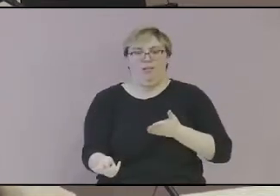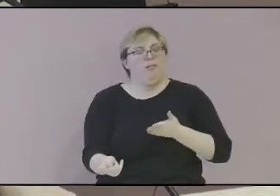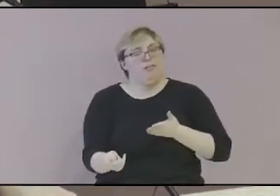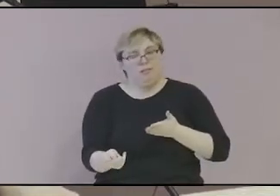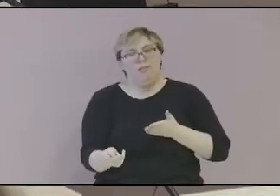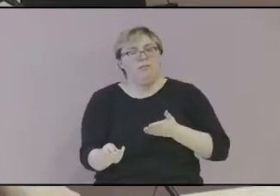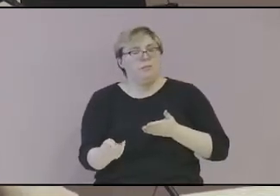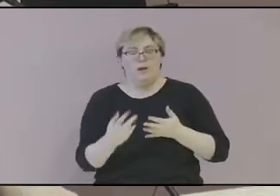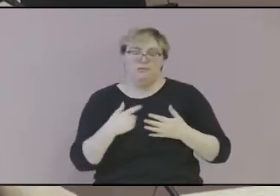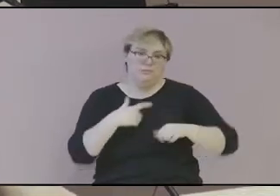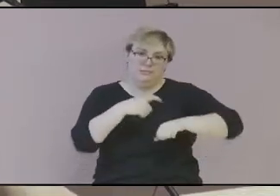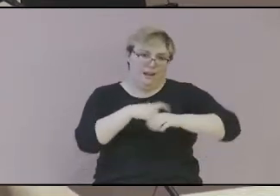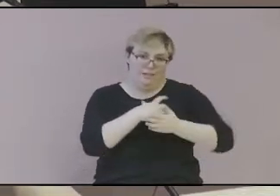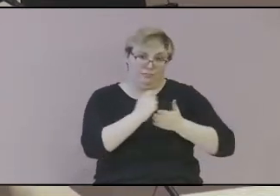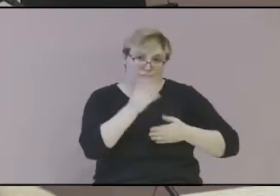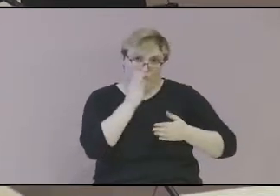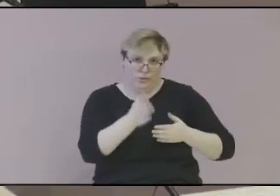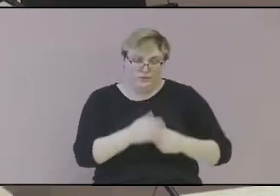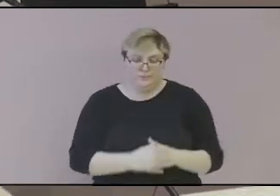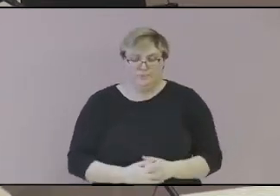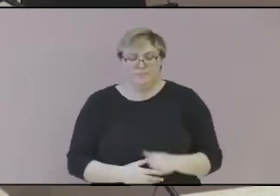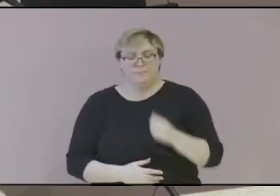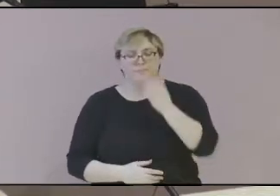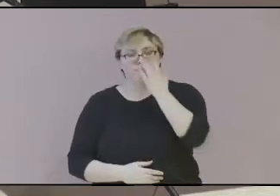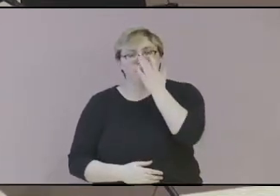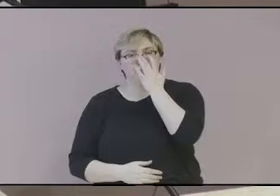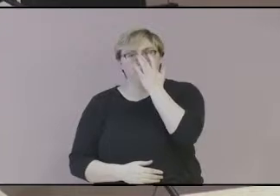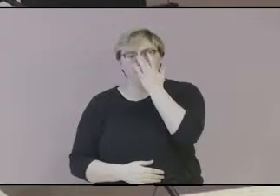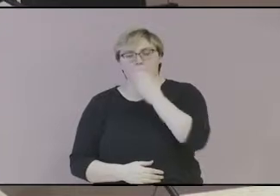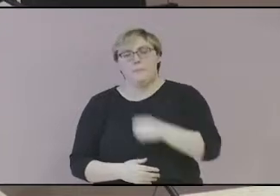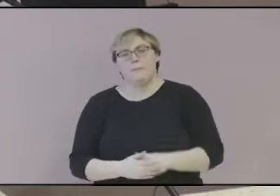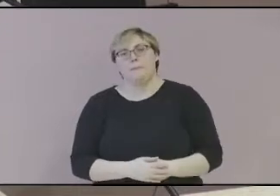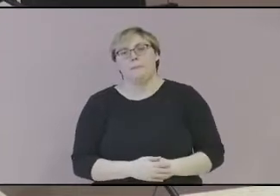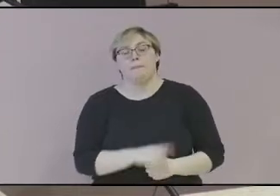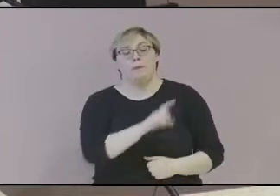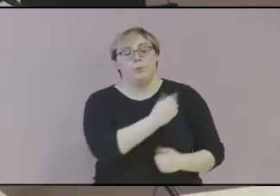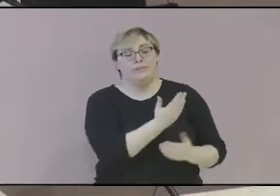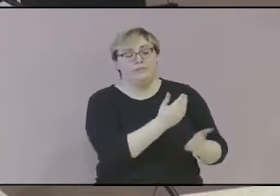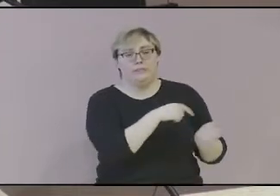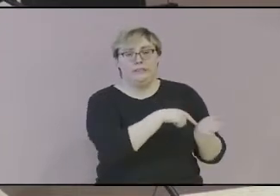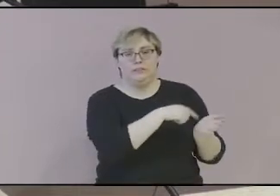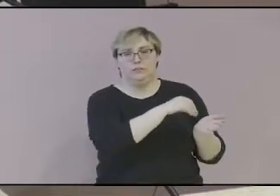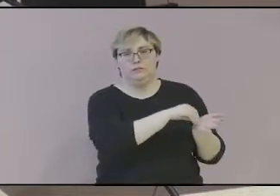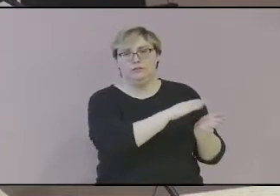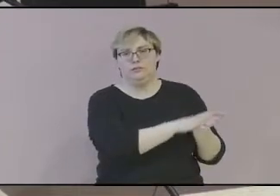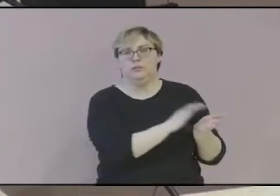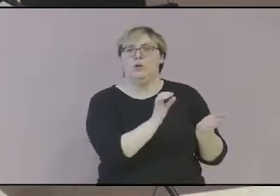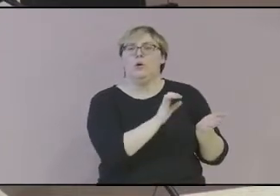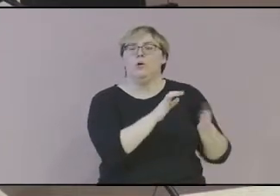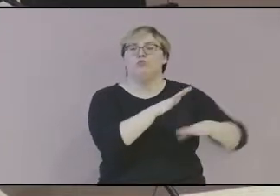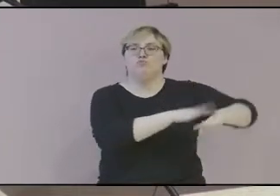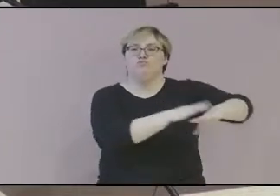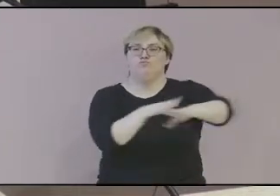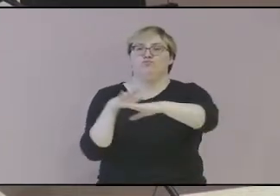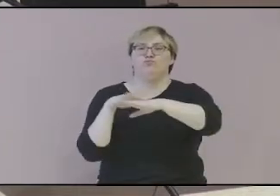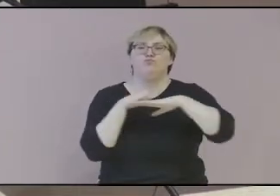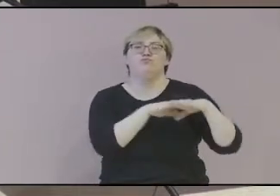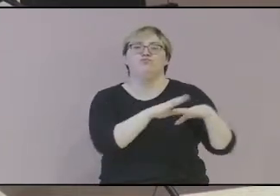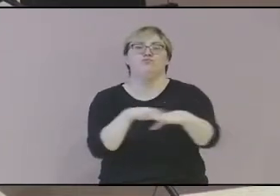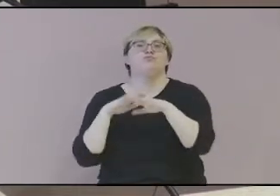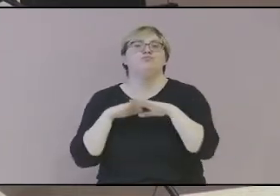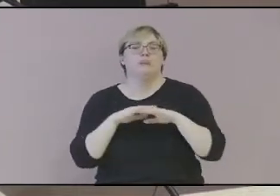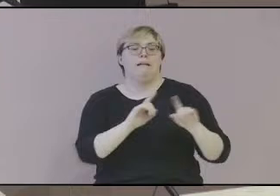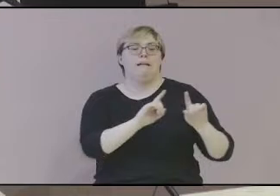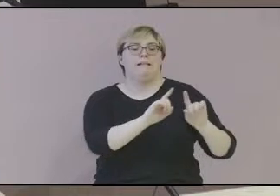work group also warned that different divisions within a given hospital would probably diverge in their interpretation